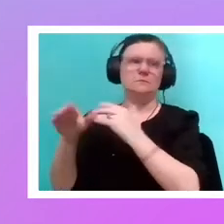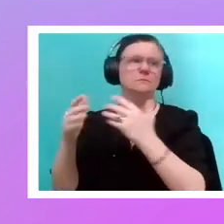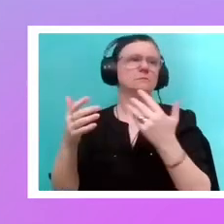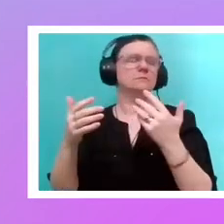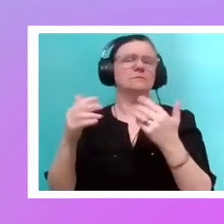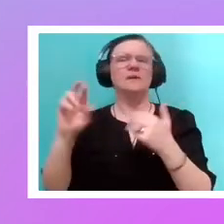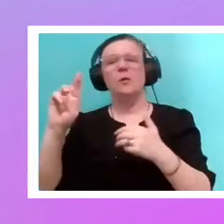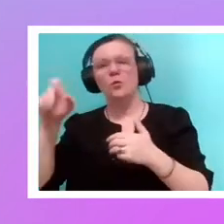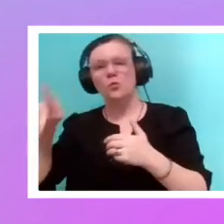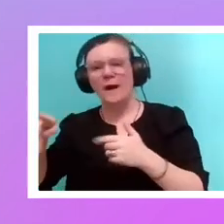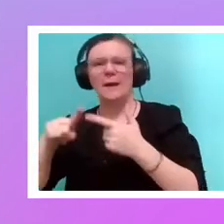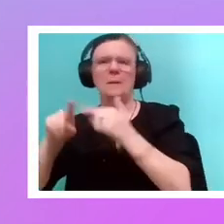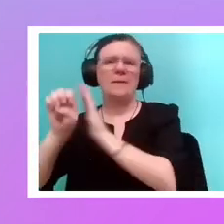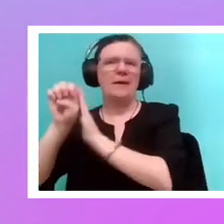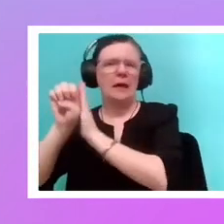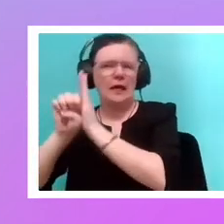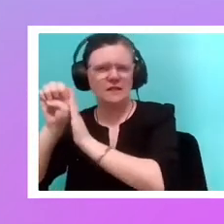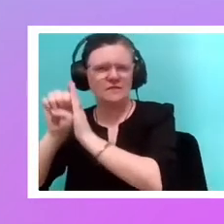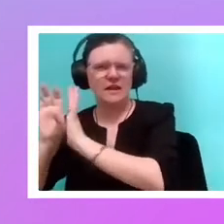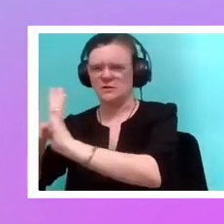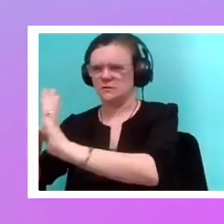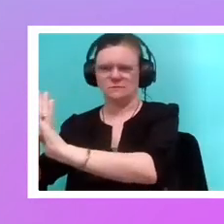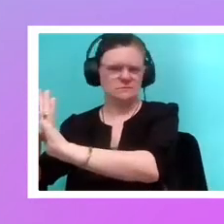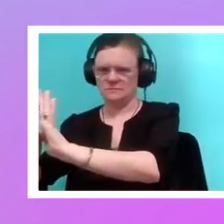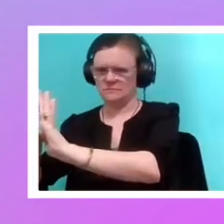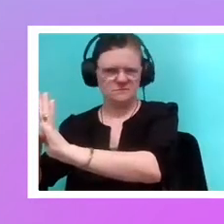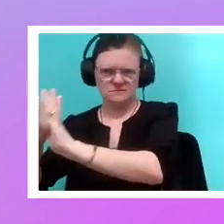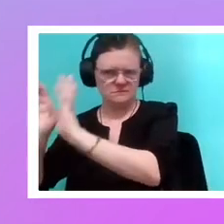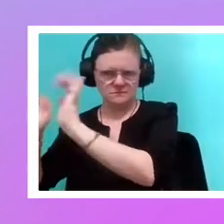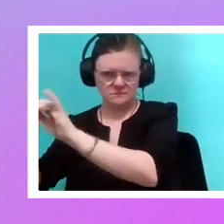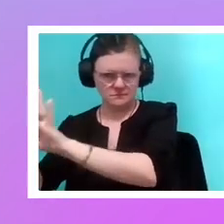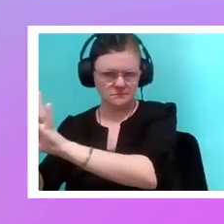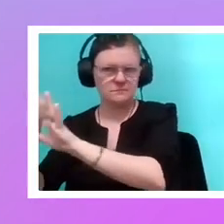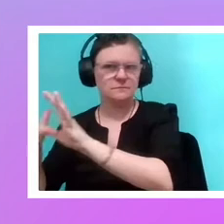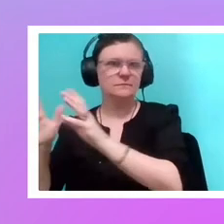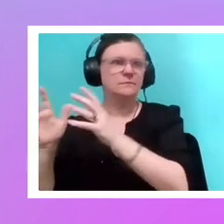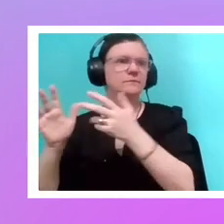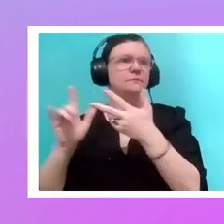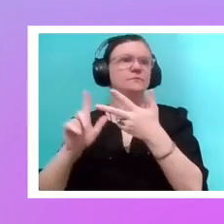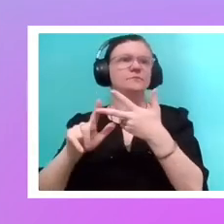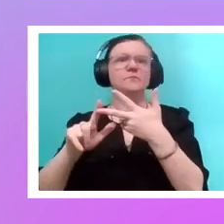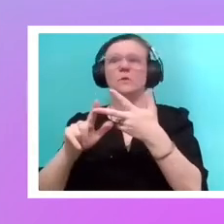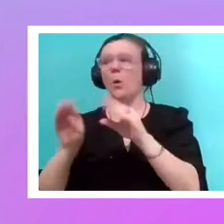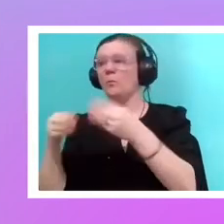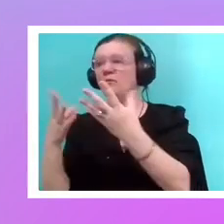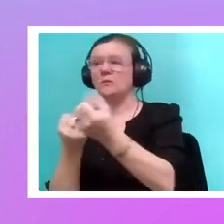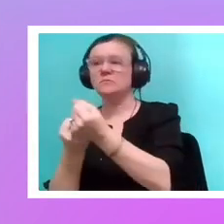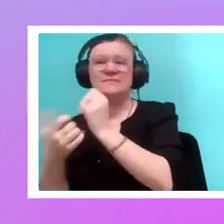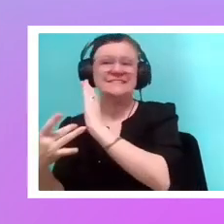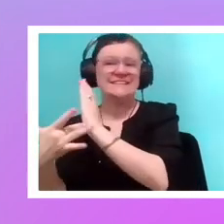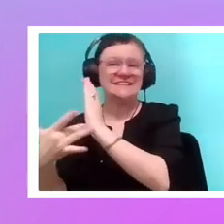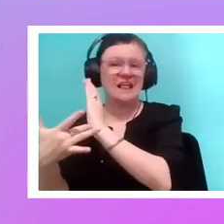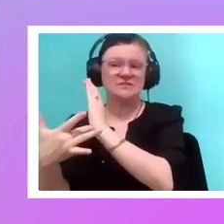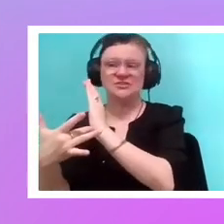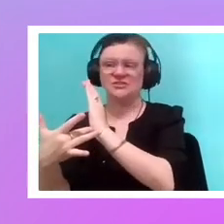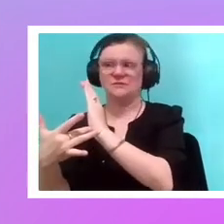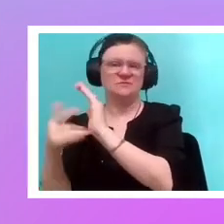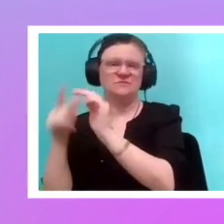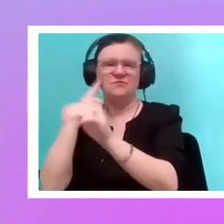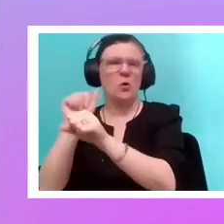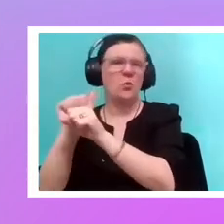like building access or the physical environment generally, nor things like provision of support of assistive technology in the workplace